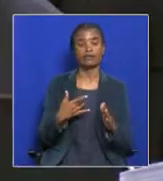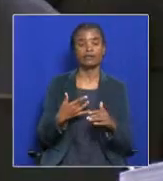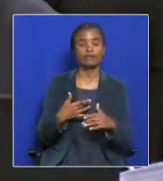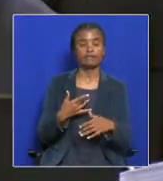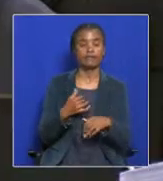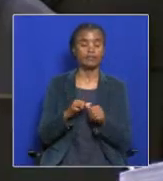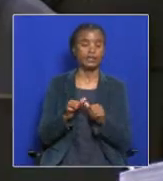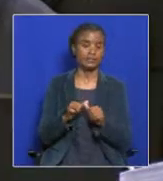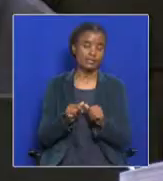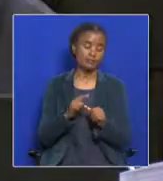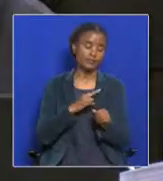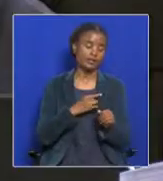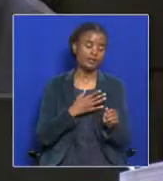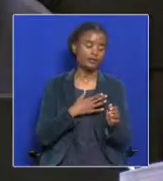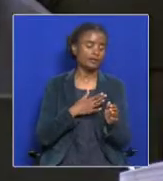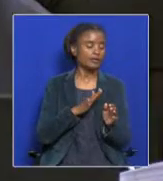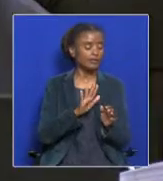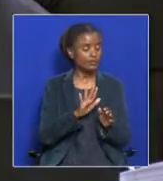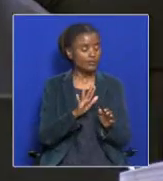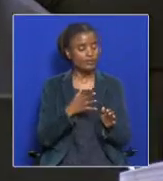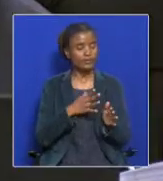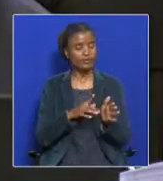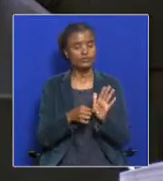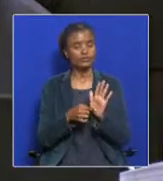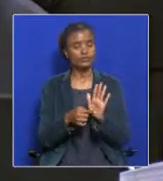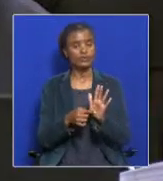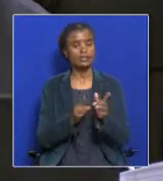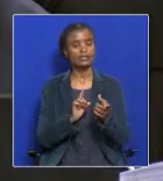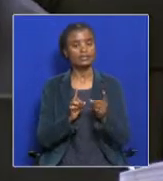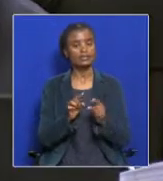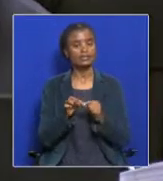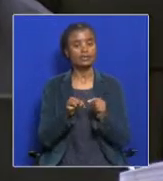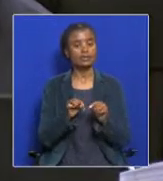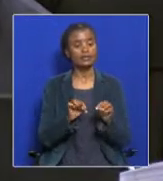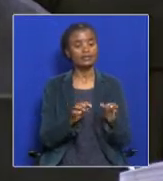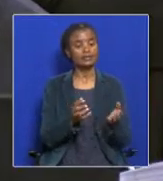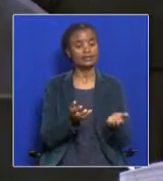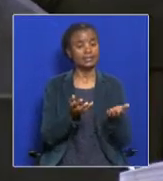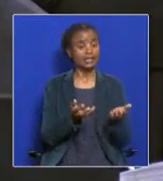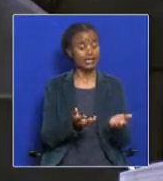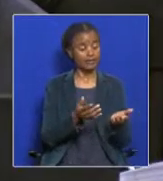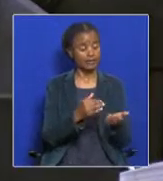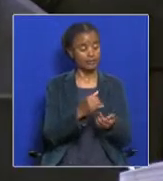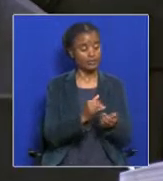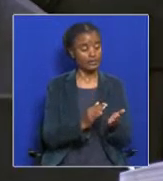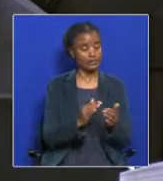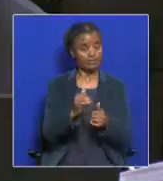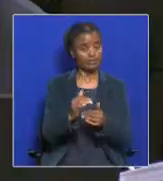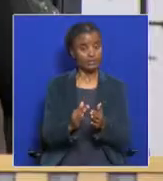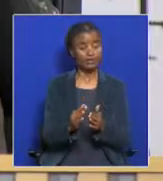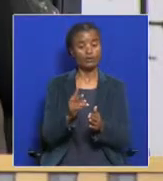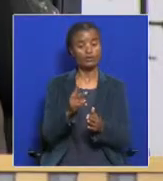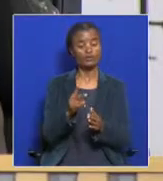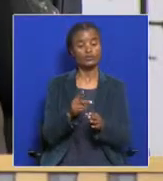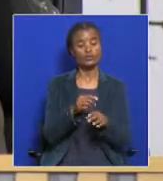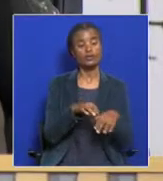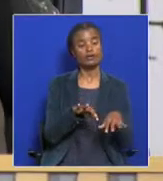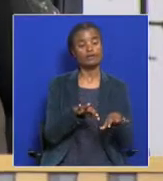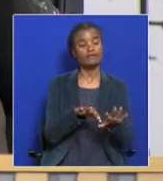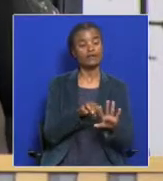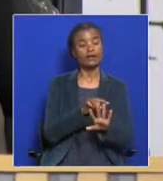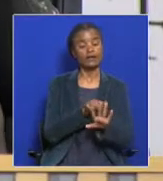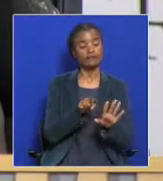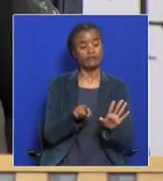that there is that discussion about the mass and the fact that initially 5 exhibits will be weighed. If there's a